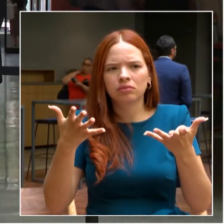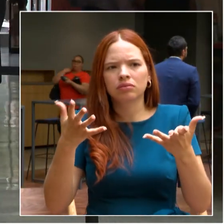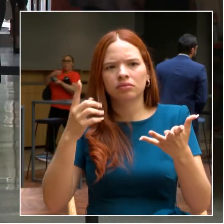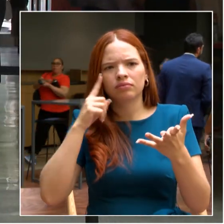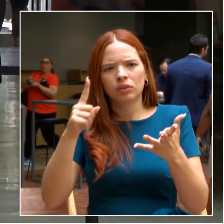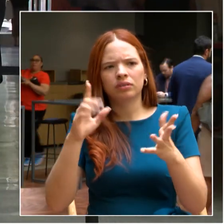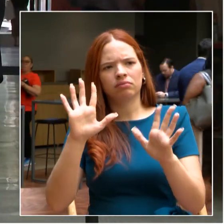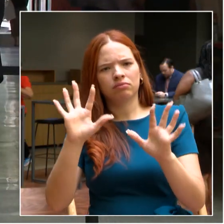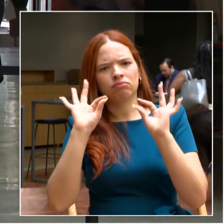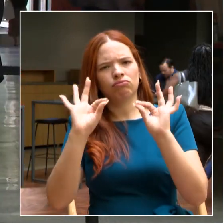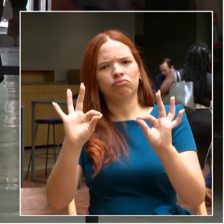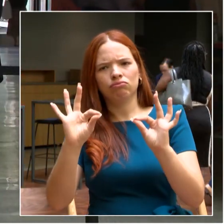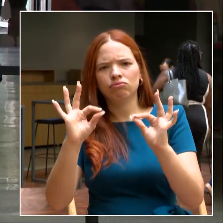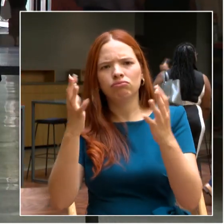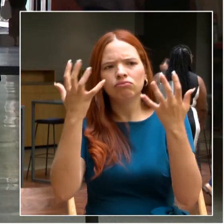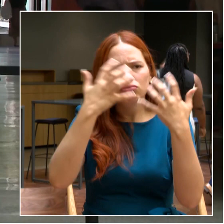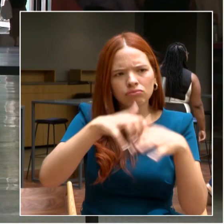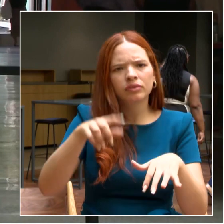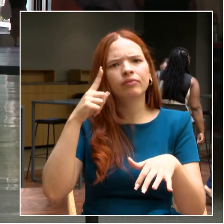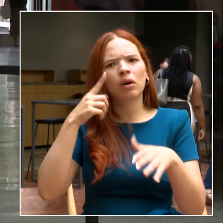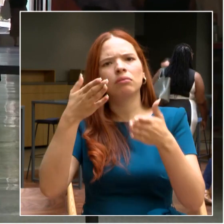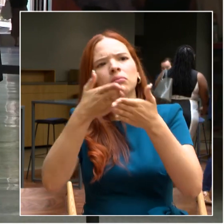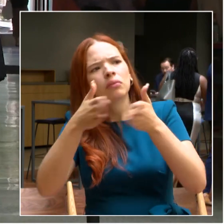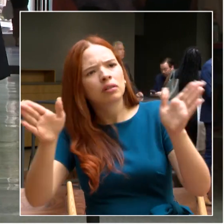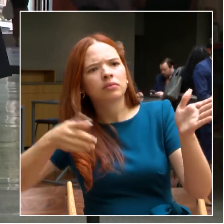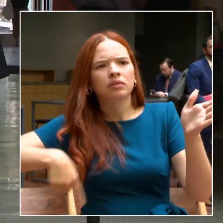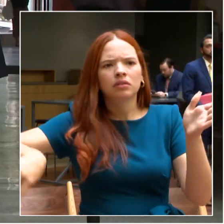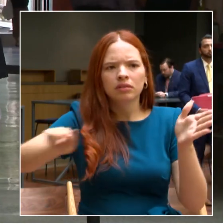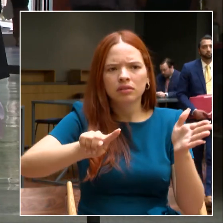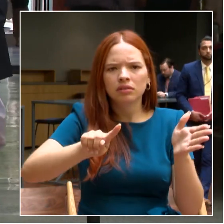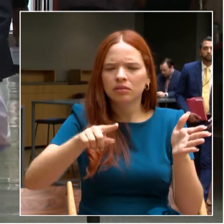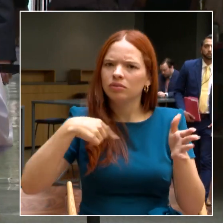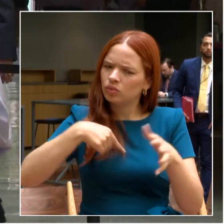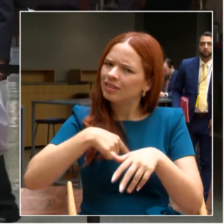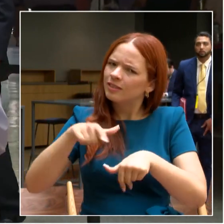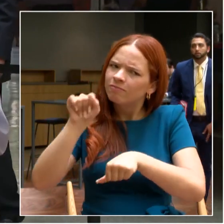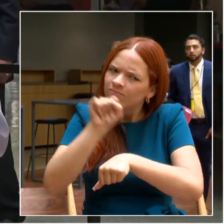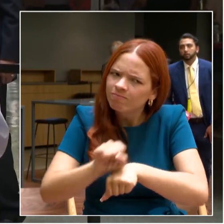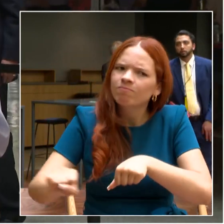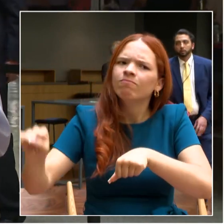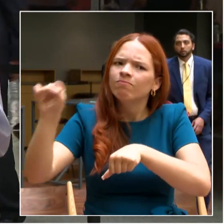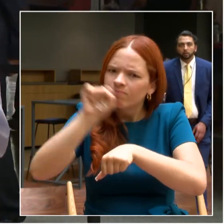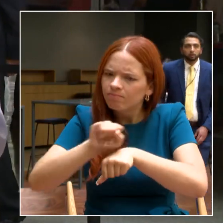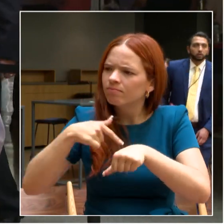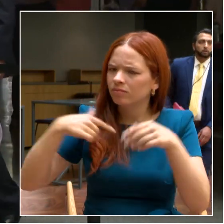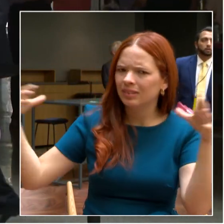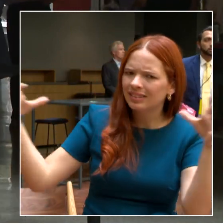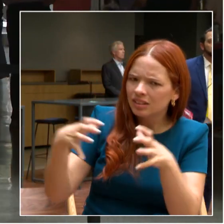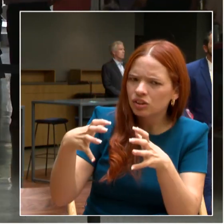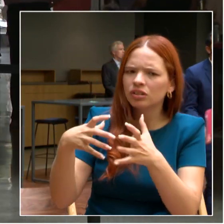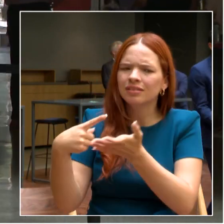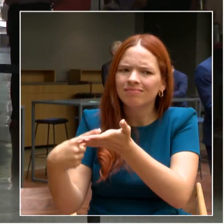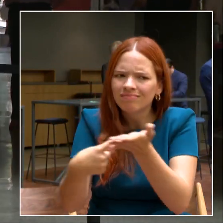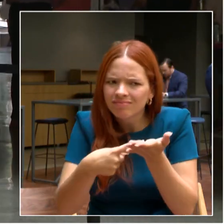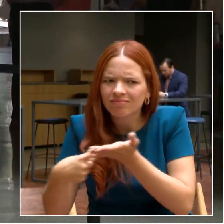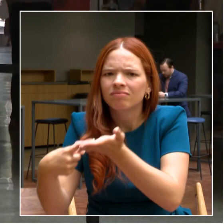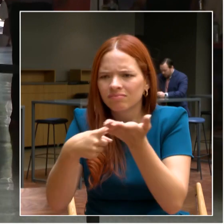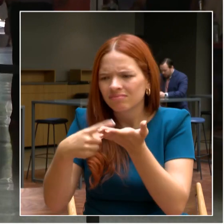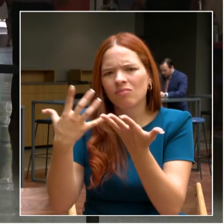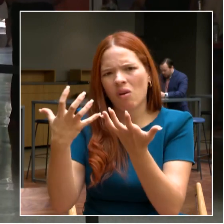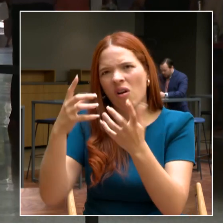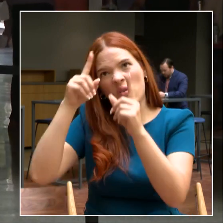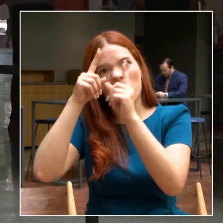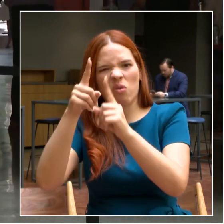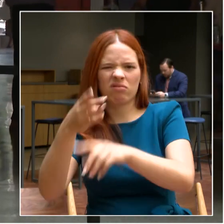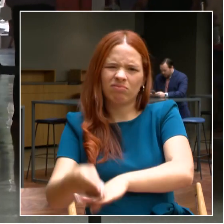really reimagine our downtown. And so I'm going to ask, and I guess you have to come up here to the microphone. First of all, I'm going to ask Leona